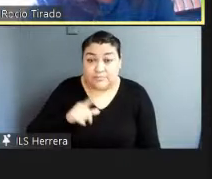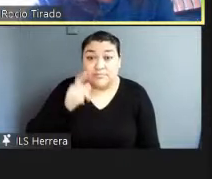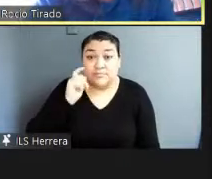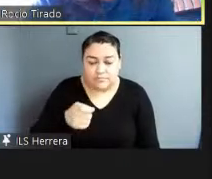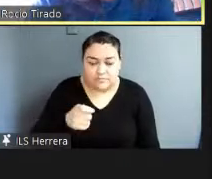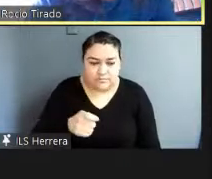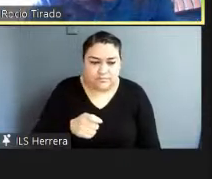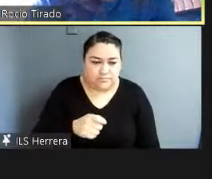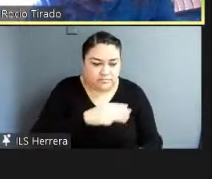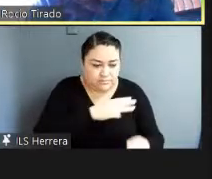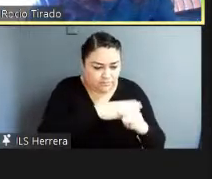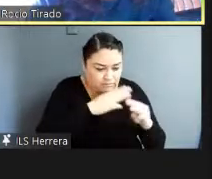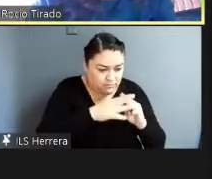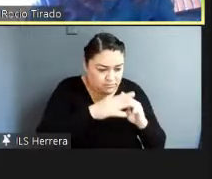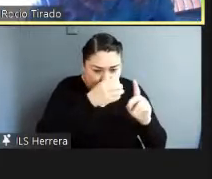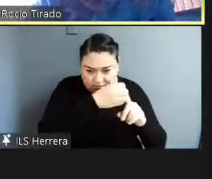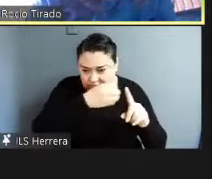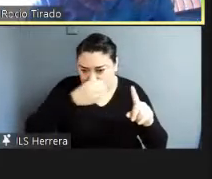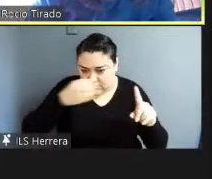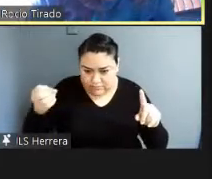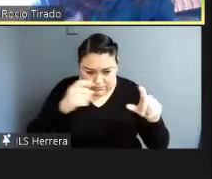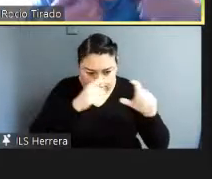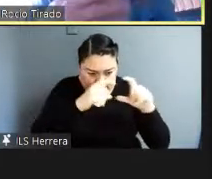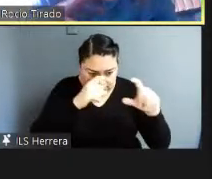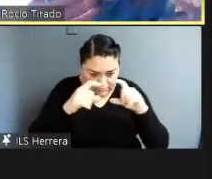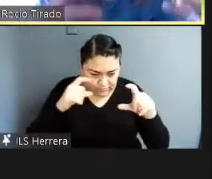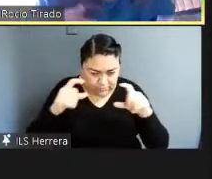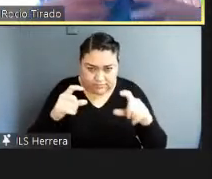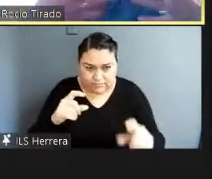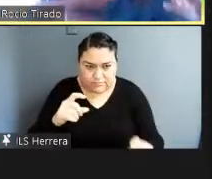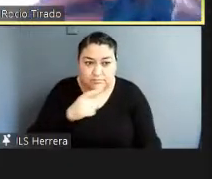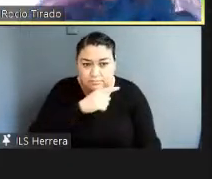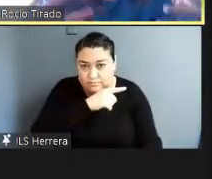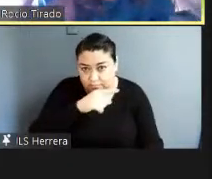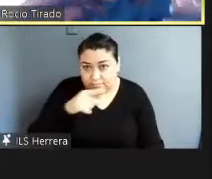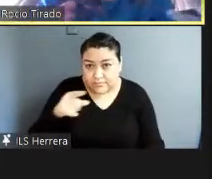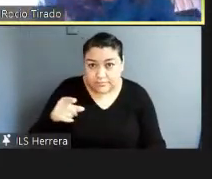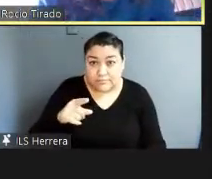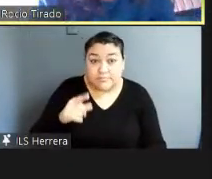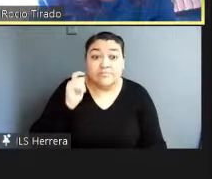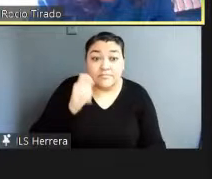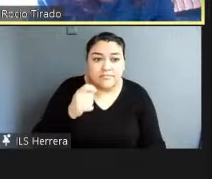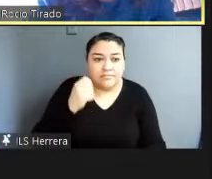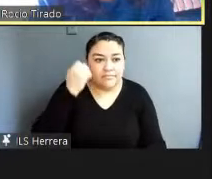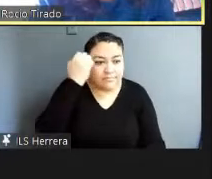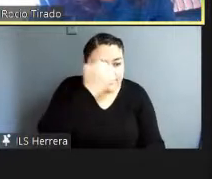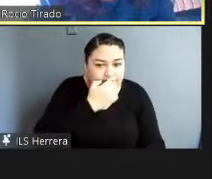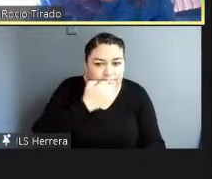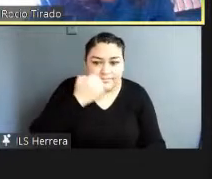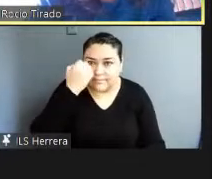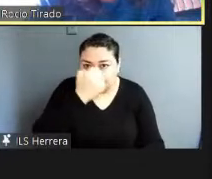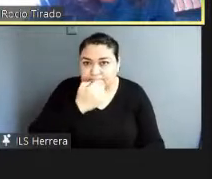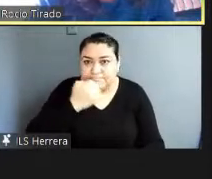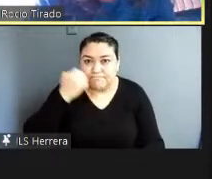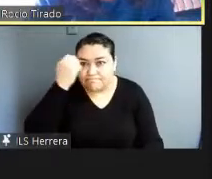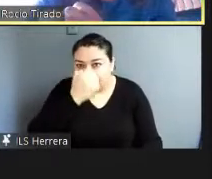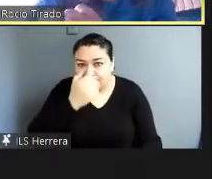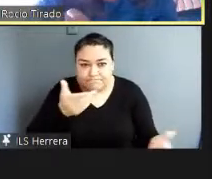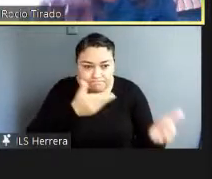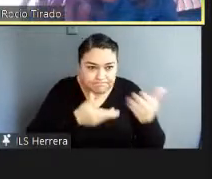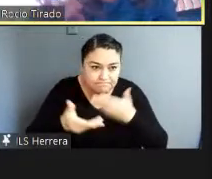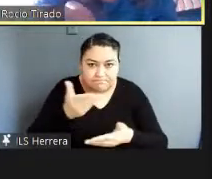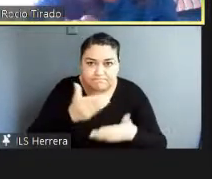very rewarding personal experience of analyzing the grid with colleagues of the different departments. We made a review on